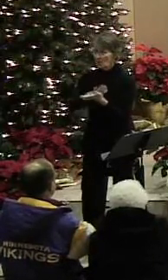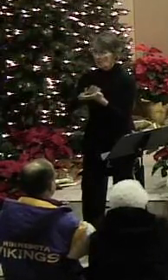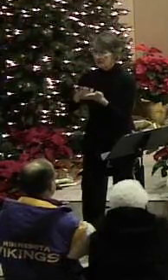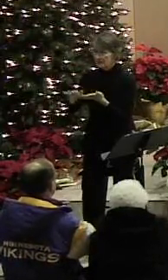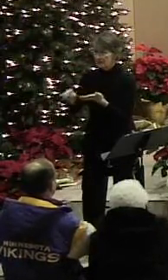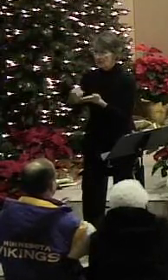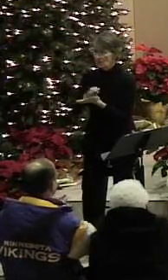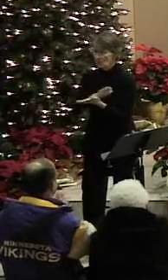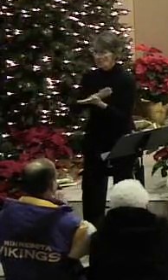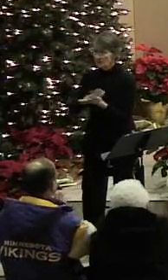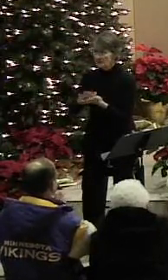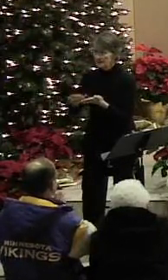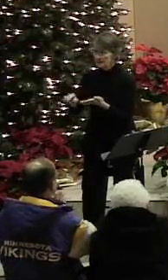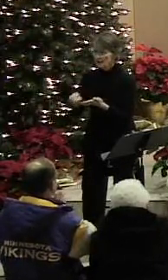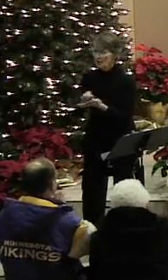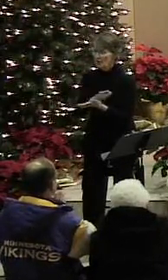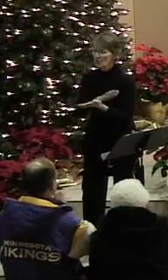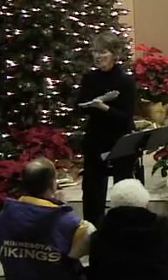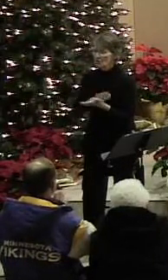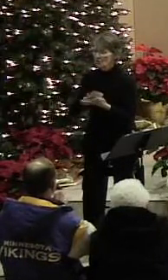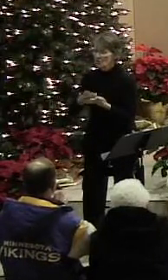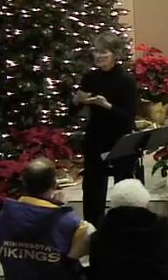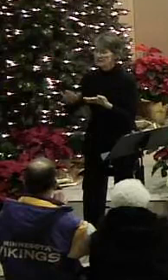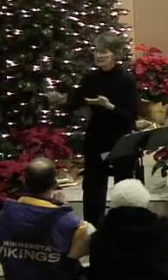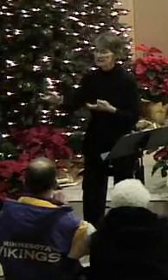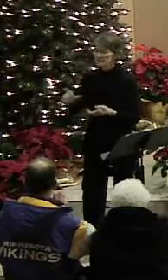acclaim. Holy, holy.